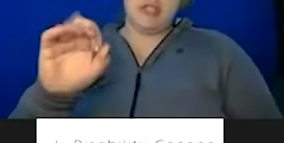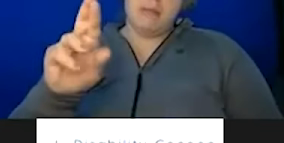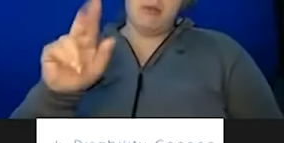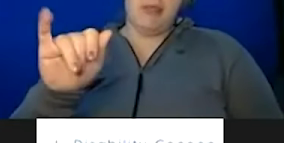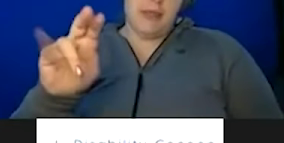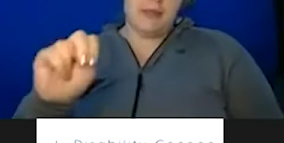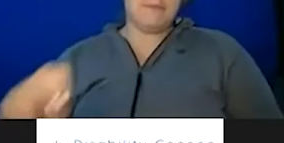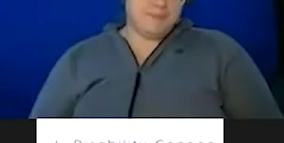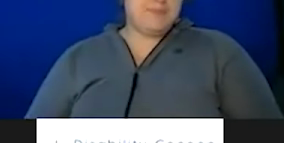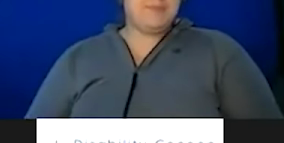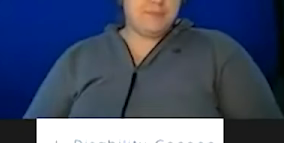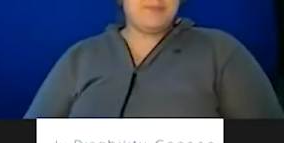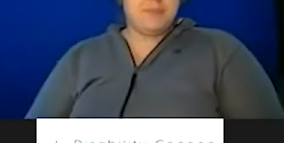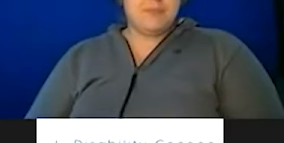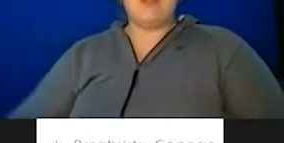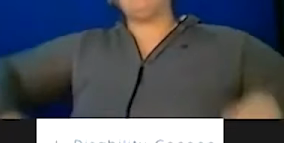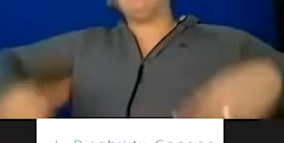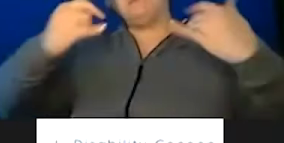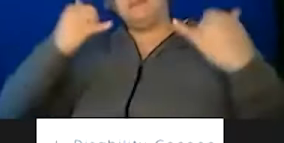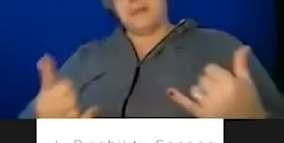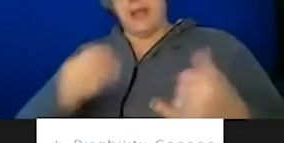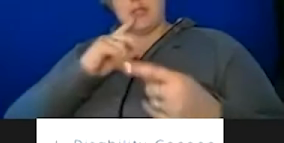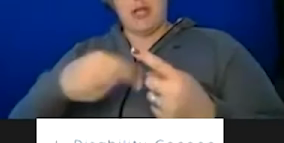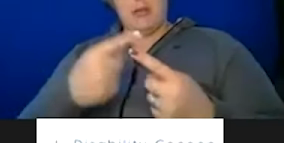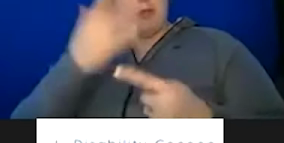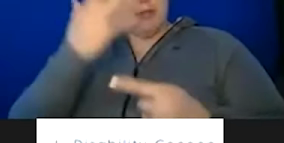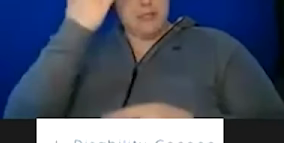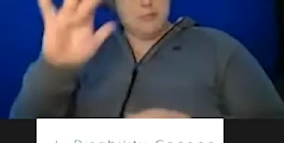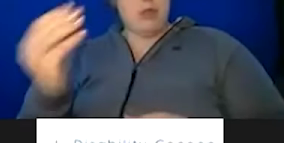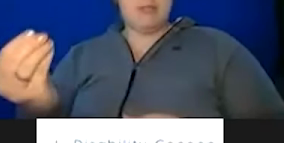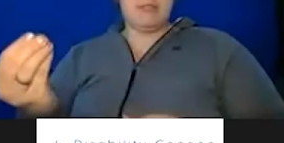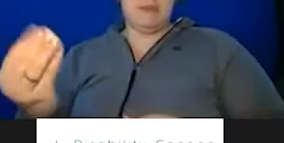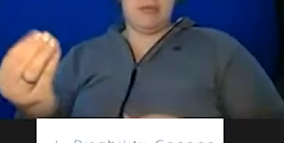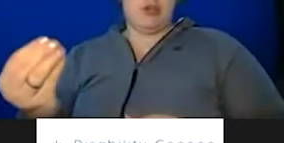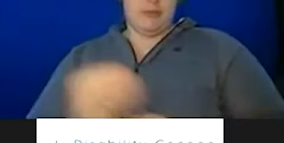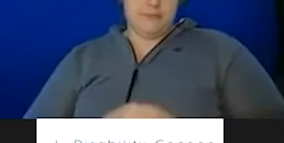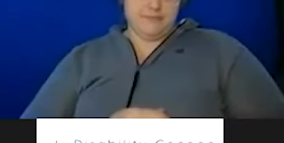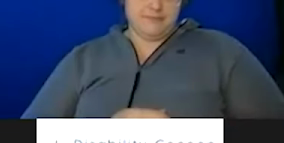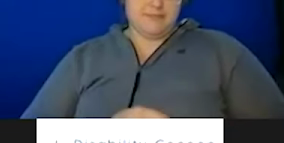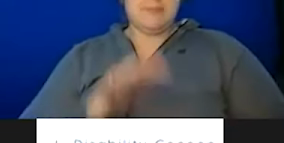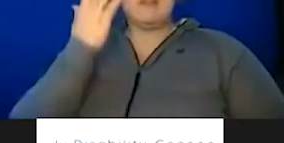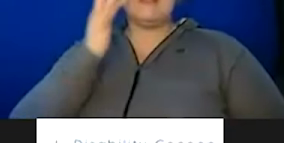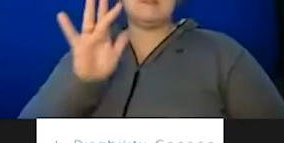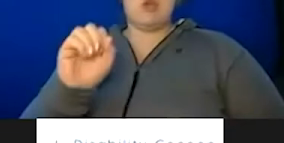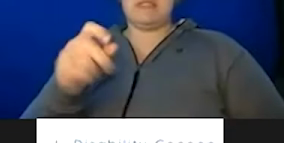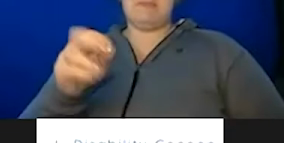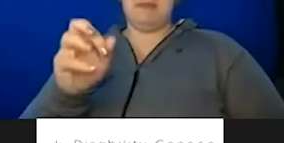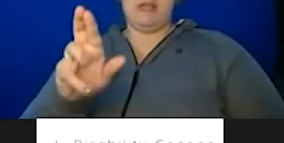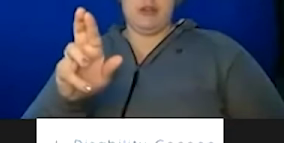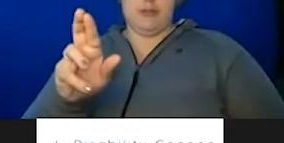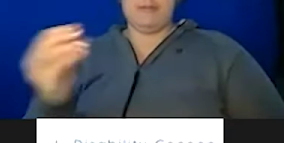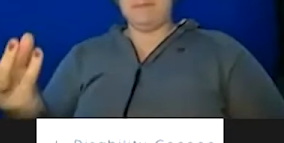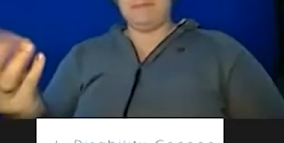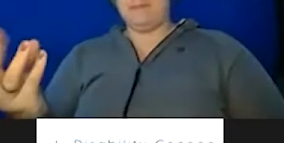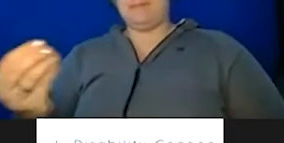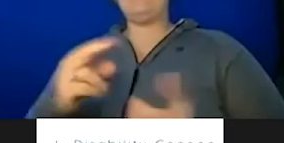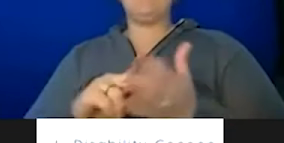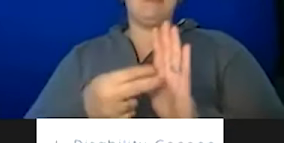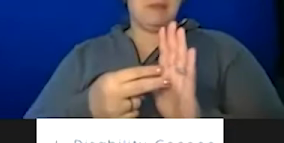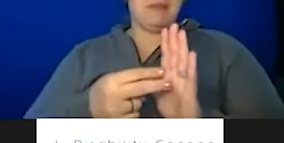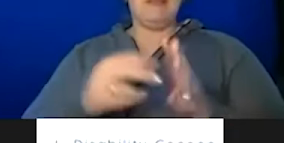Okay, so now we're going to get into the smart speakers. And the smart speaker is an internet-capable